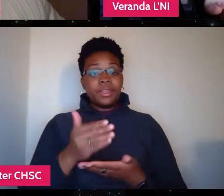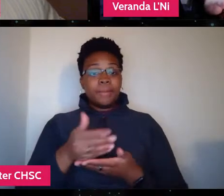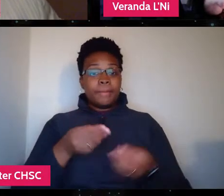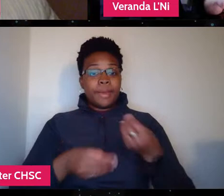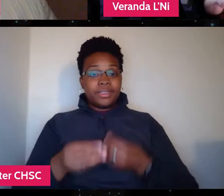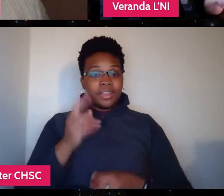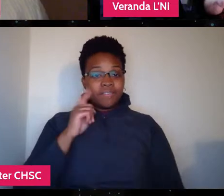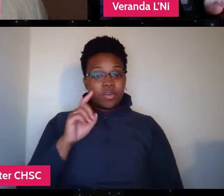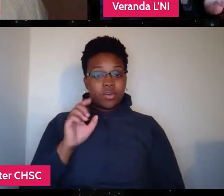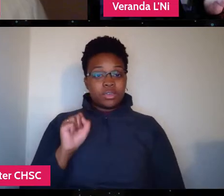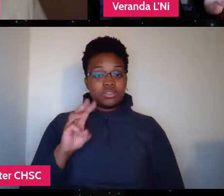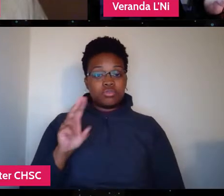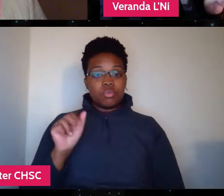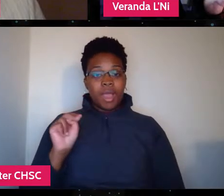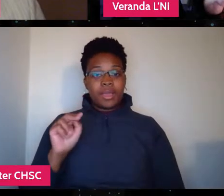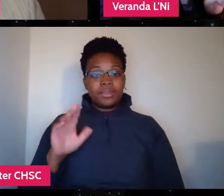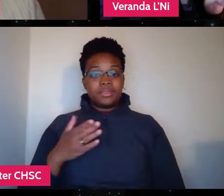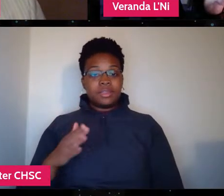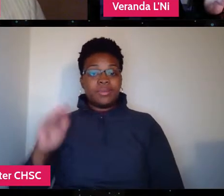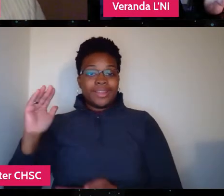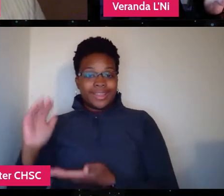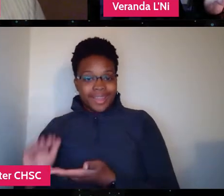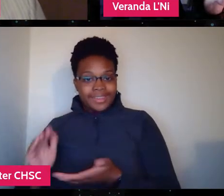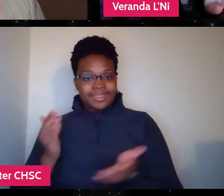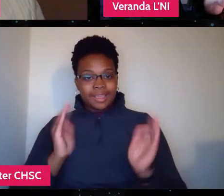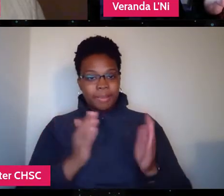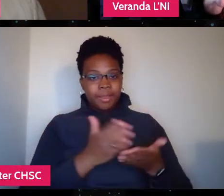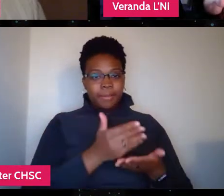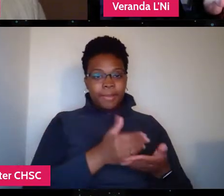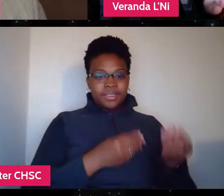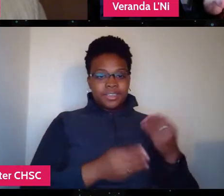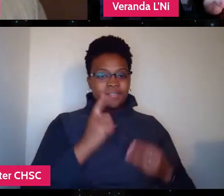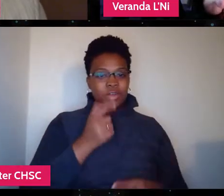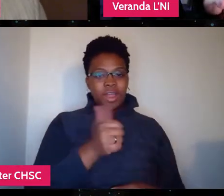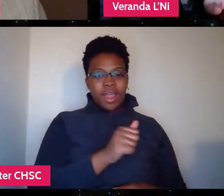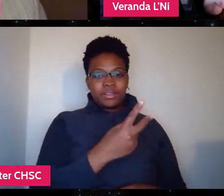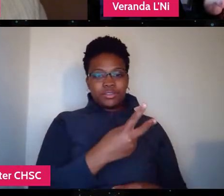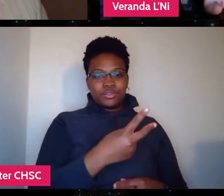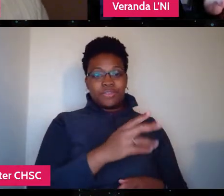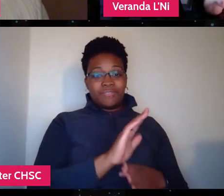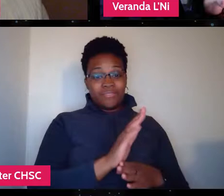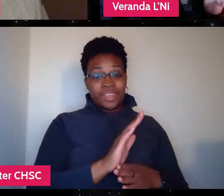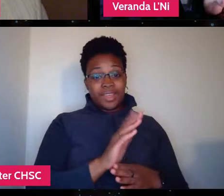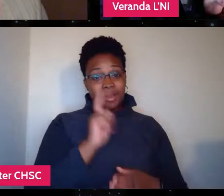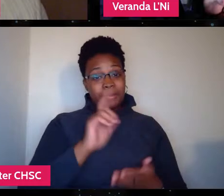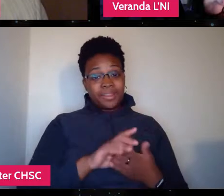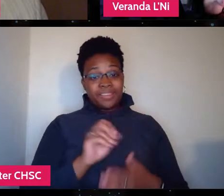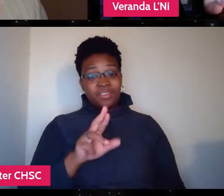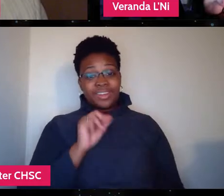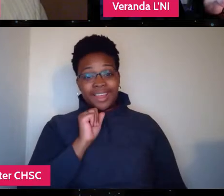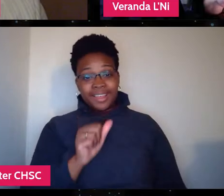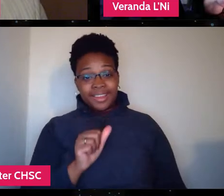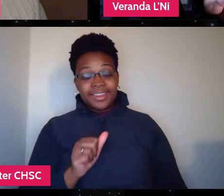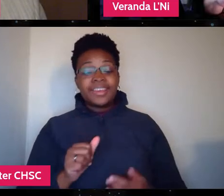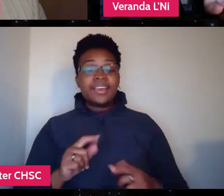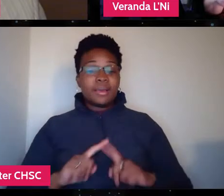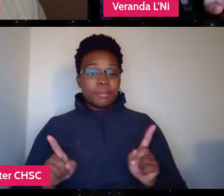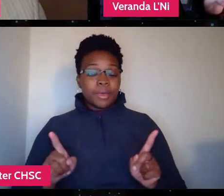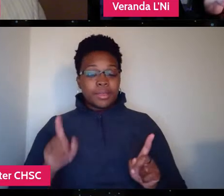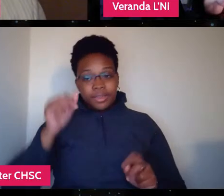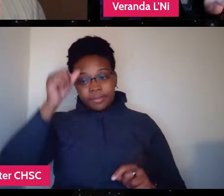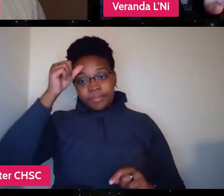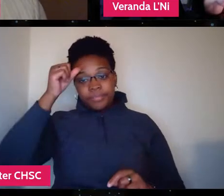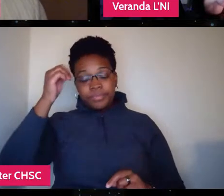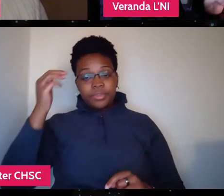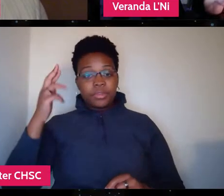was less than the budgets for my other two films that you mentioned, believe it or not. And it was really due